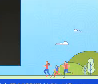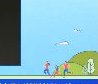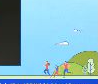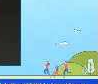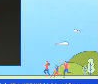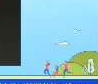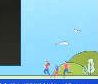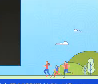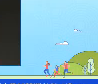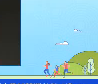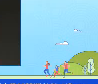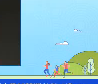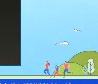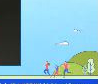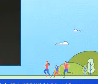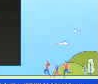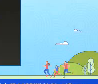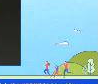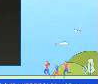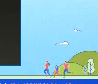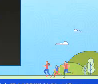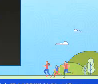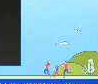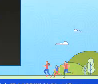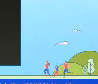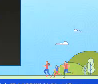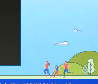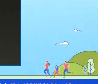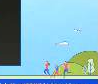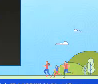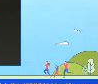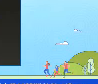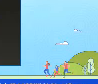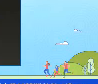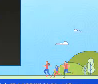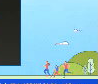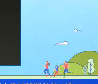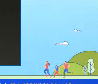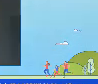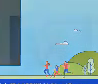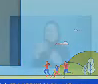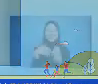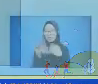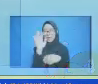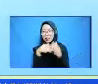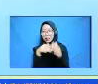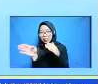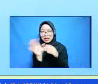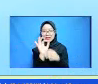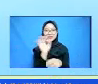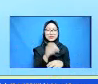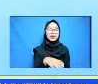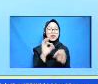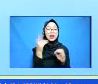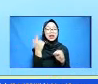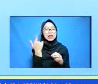Very important. Yeah, well, I think listening to all 3 of you, the theme of this EU Climate